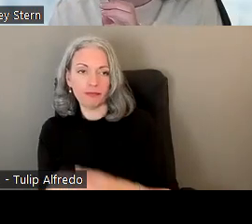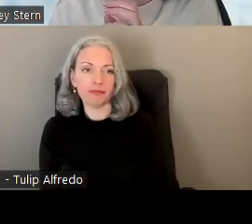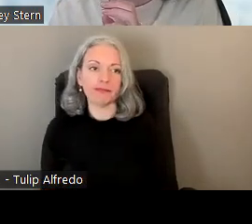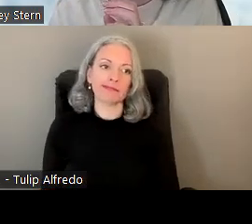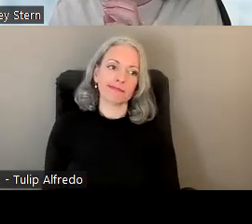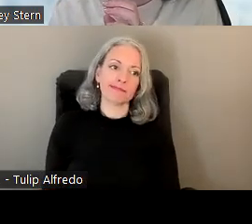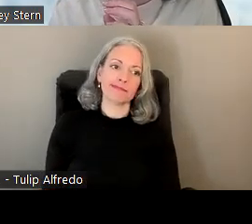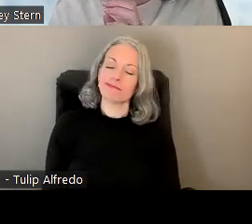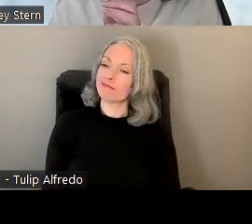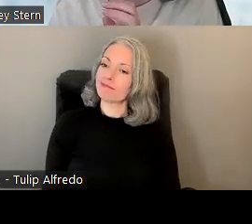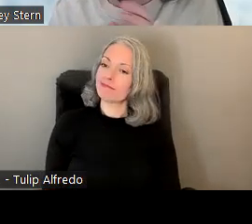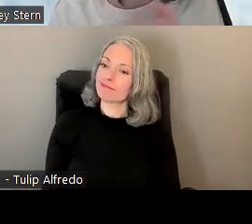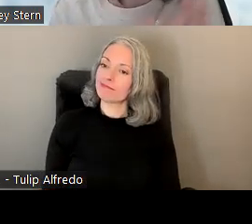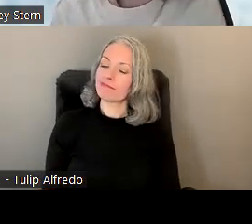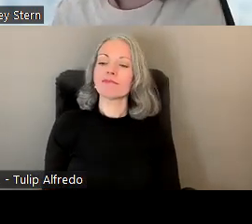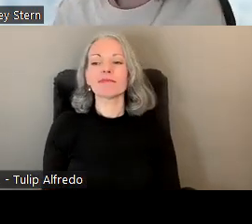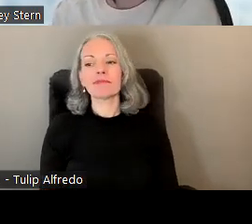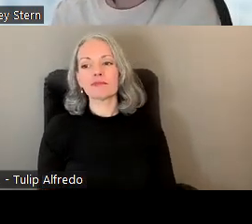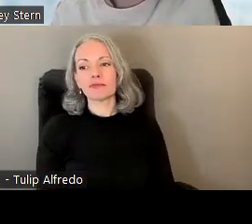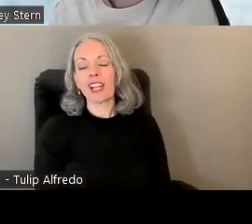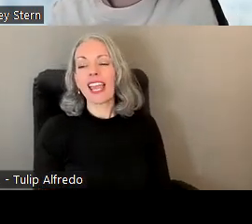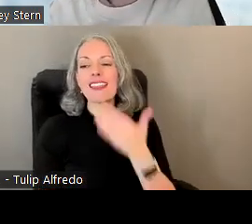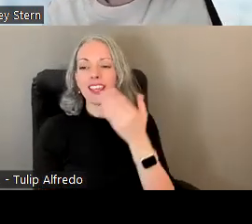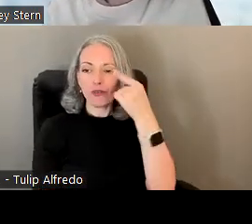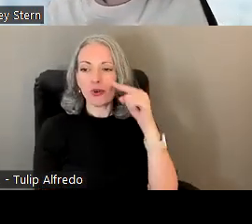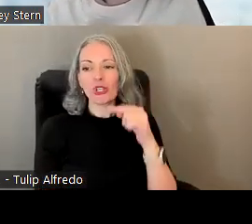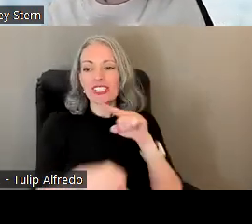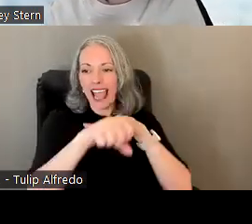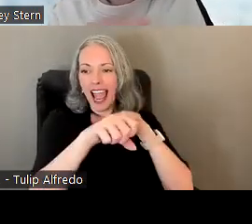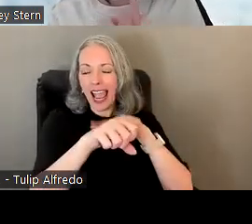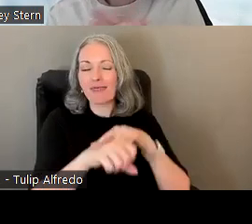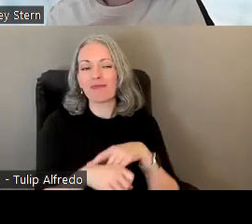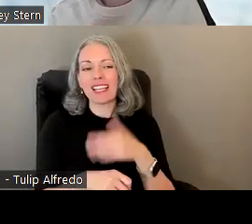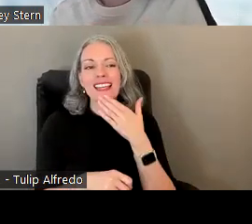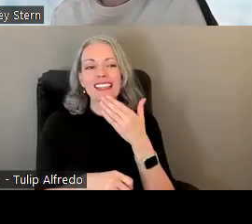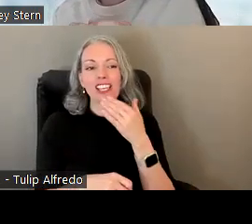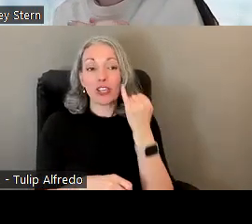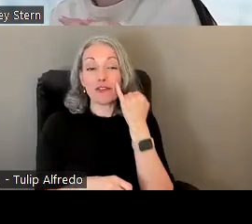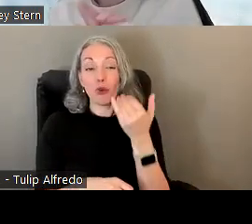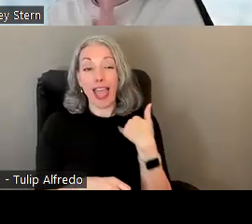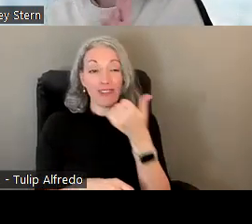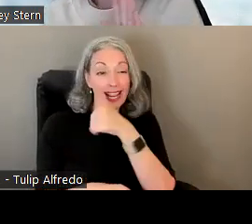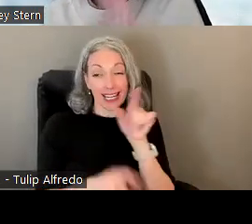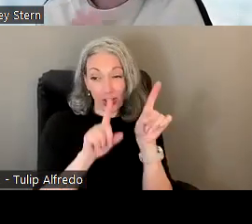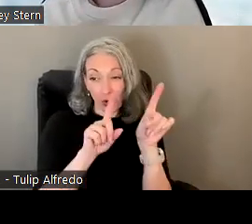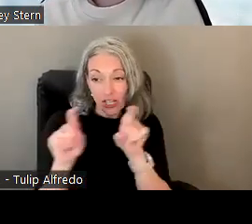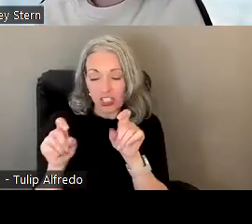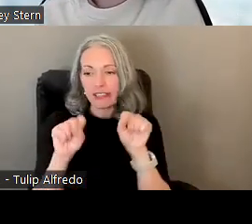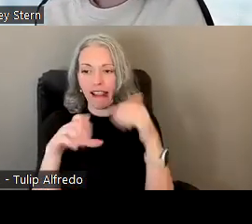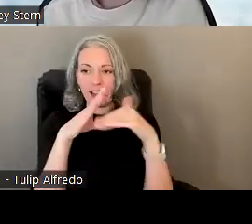Okay, and thank you for your time. And if you have any questions, please feel free to reach out to us. I'll put the email in the chat.